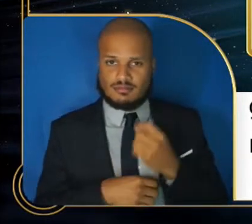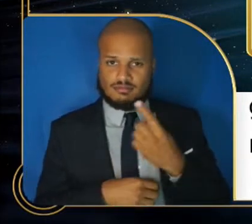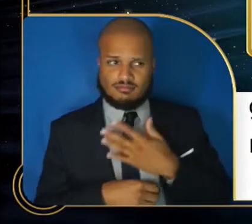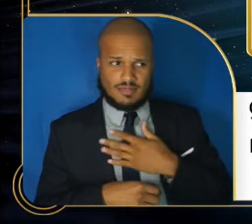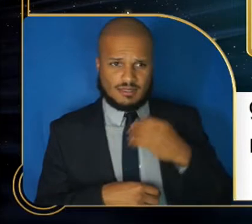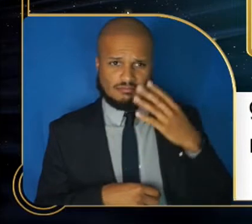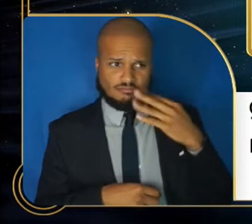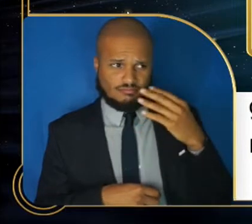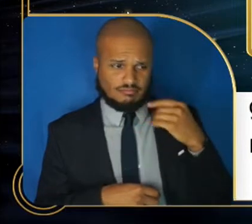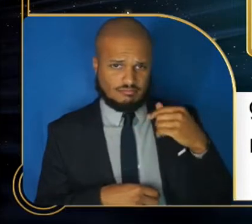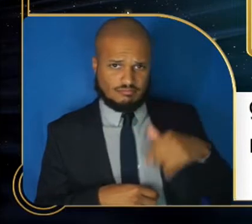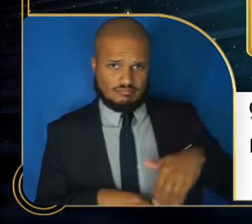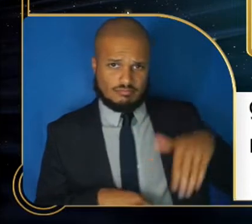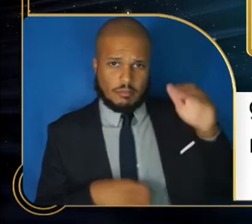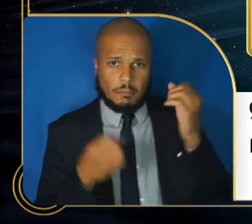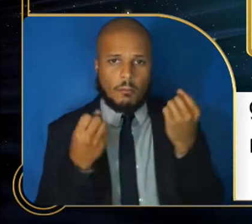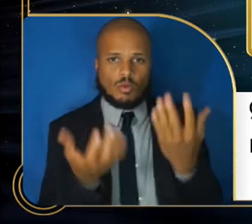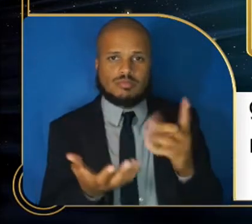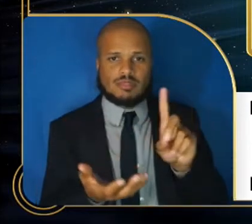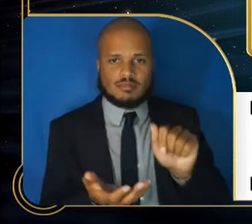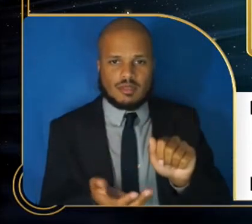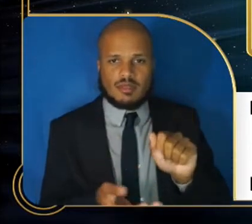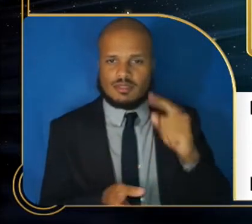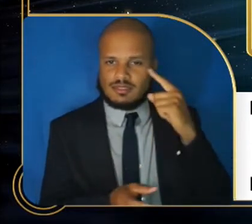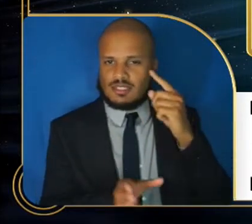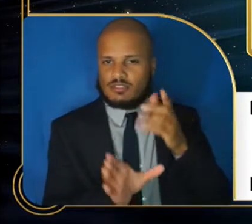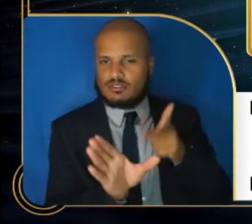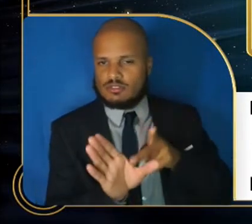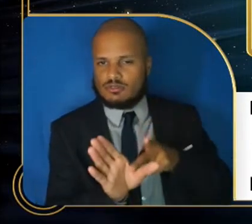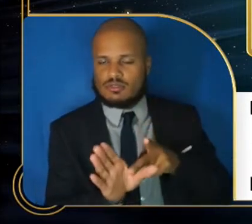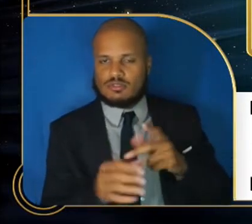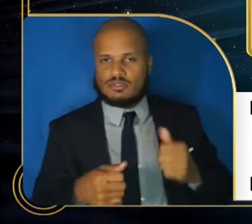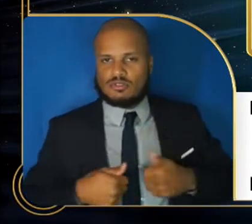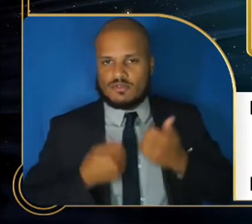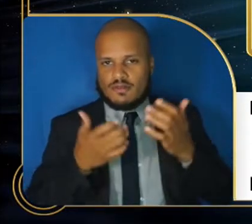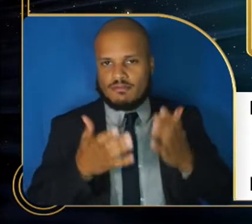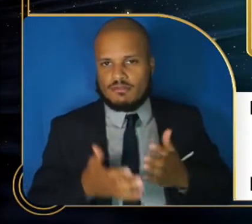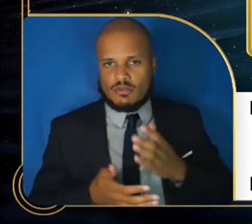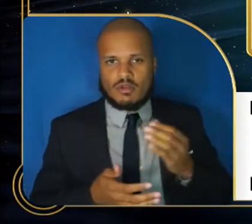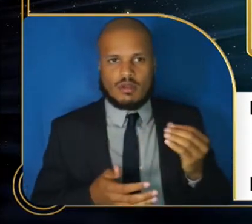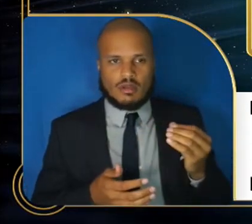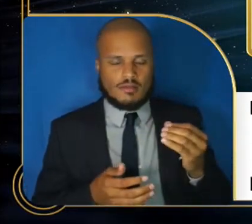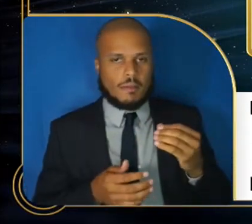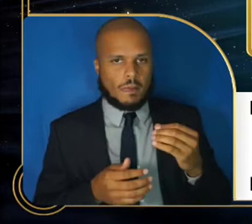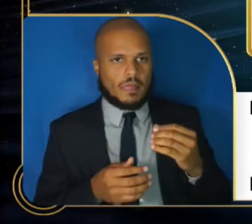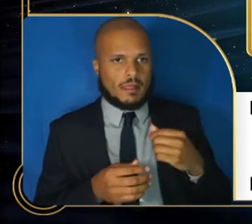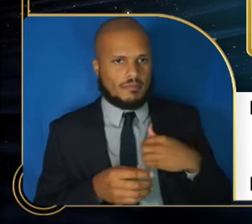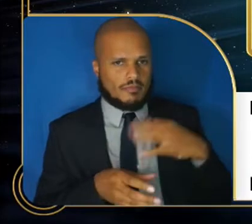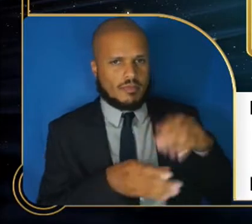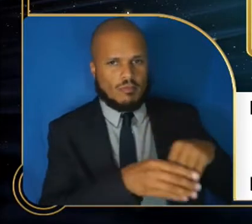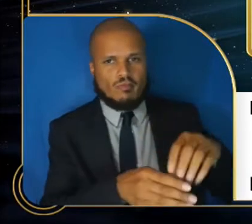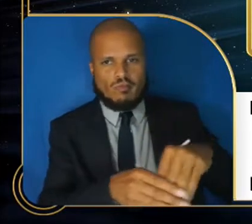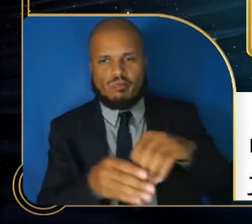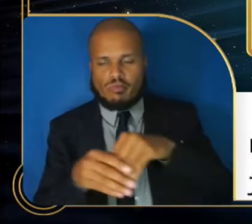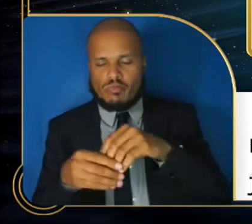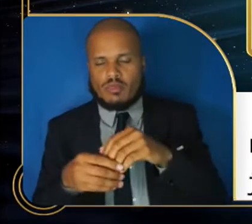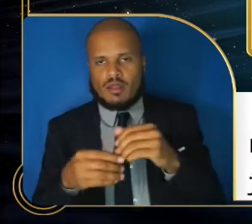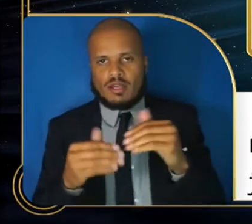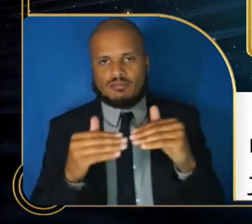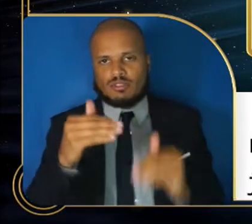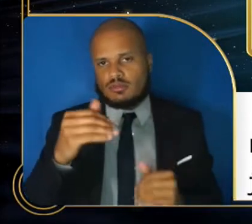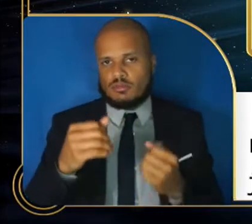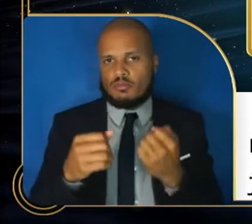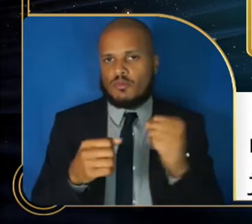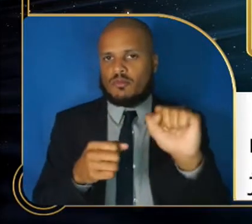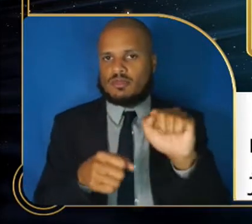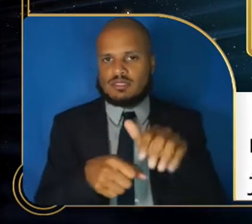as a multiply disabled psychiatric survivor and political lineage within disability justice movement spaces, I've been involved